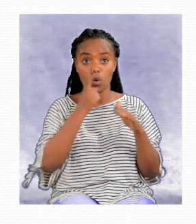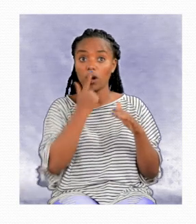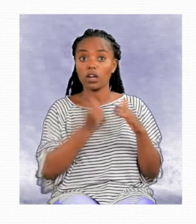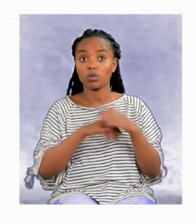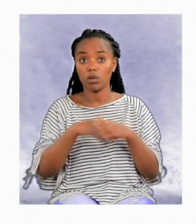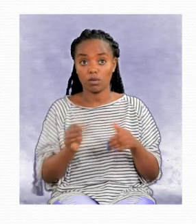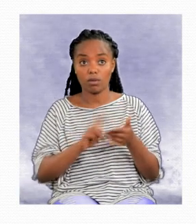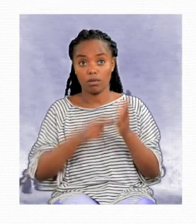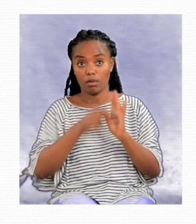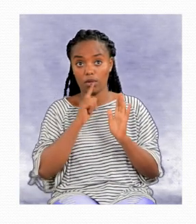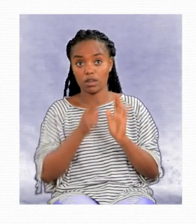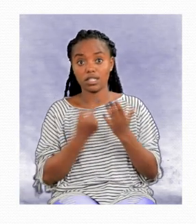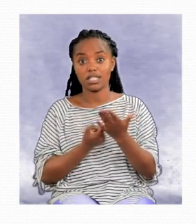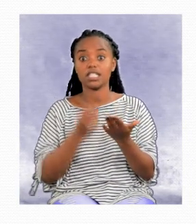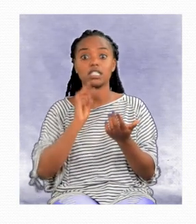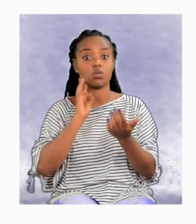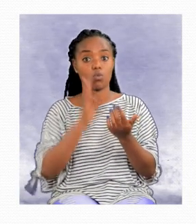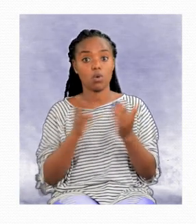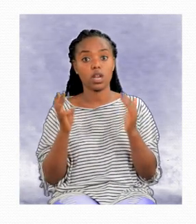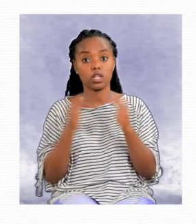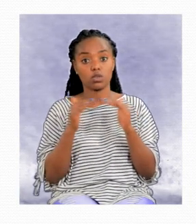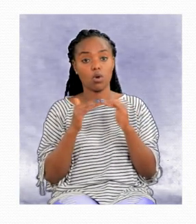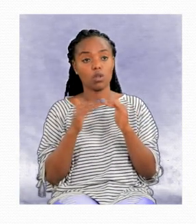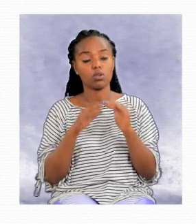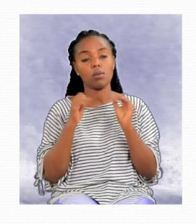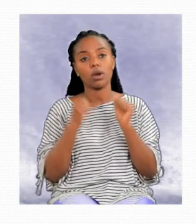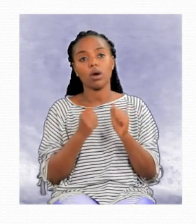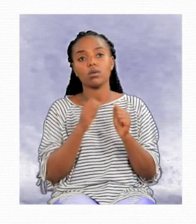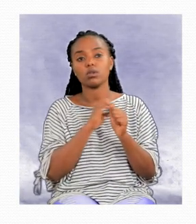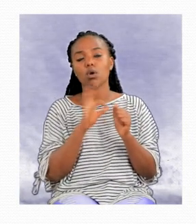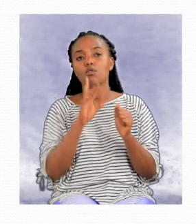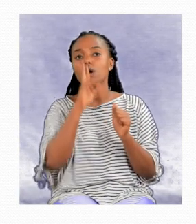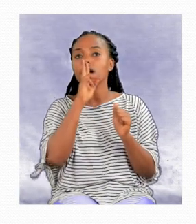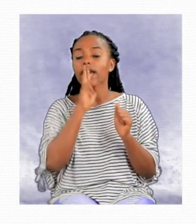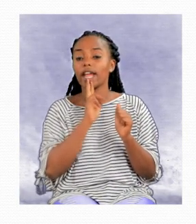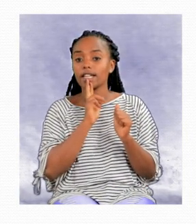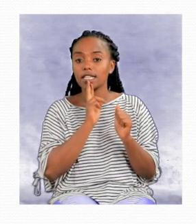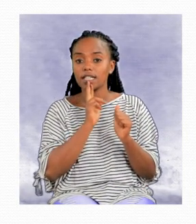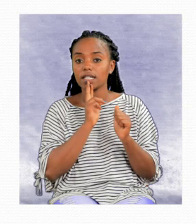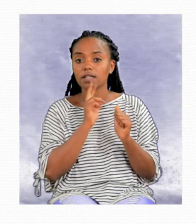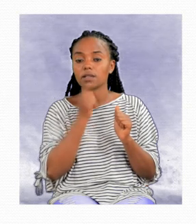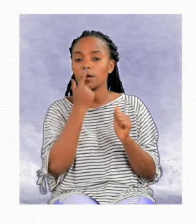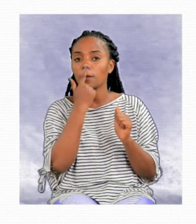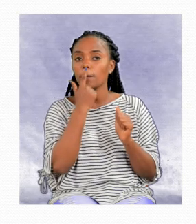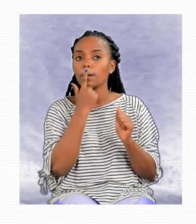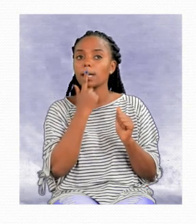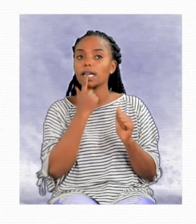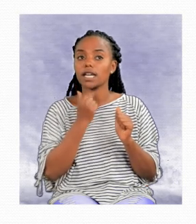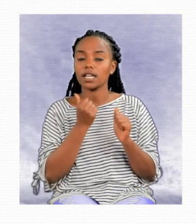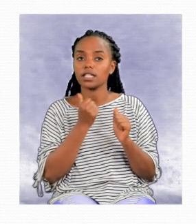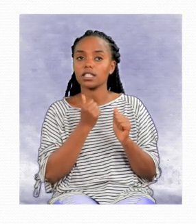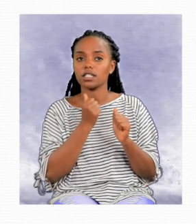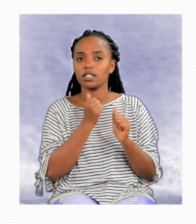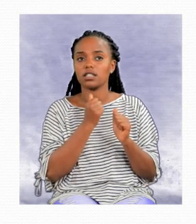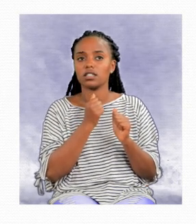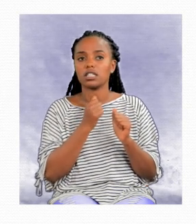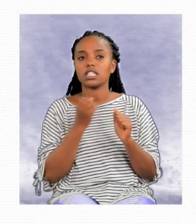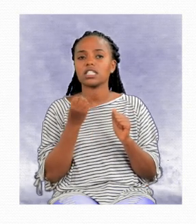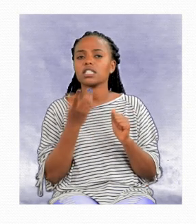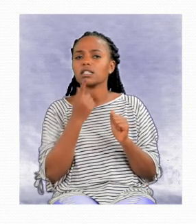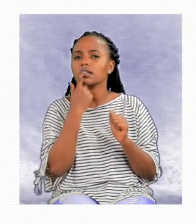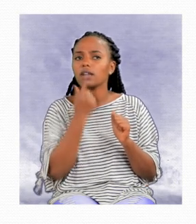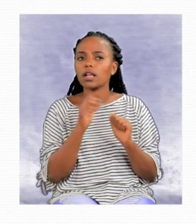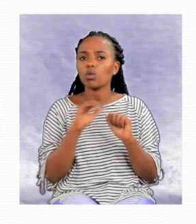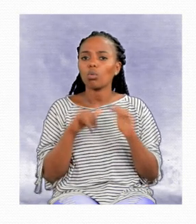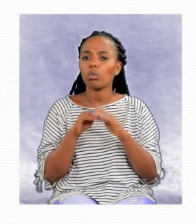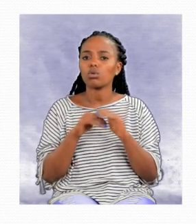be equal to the probability of red is, it is how many red